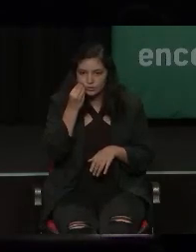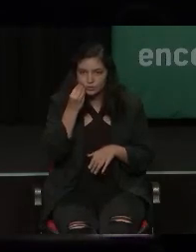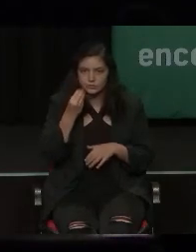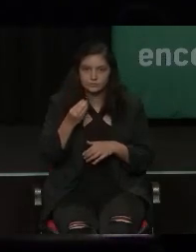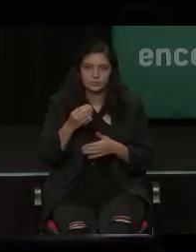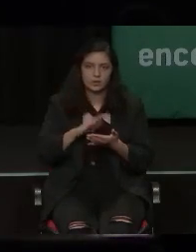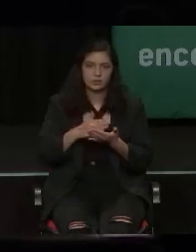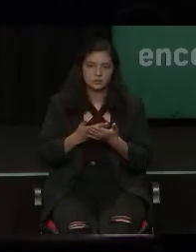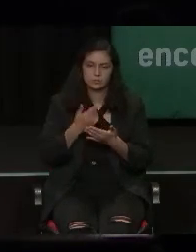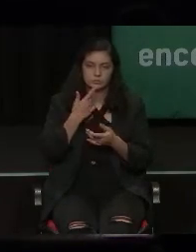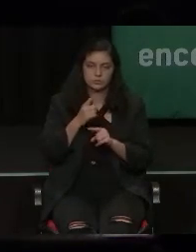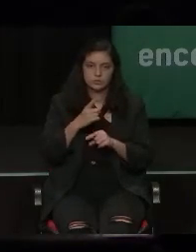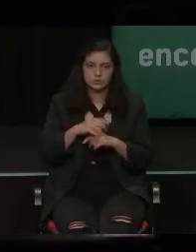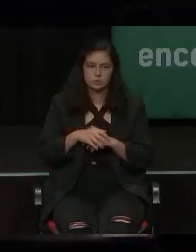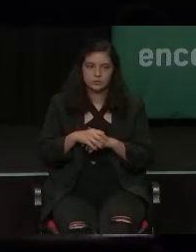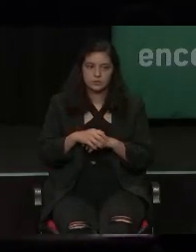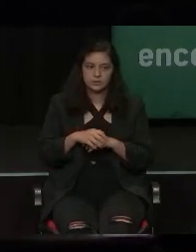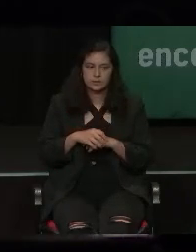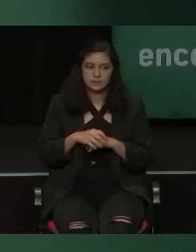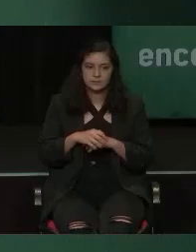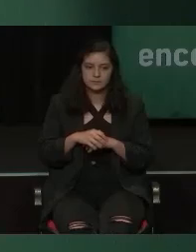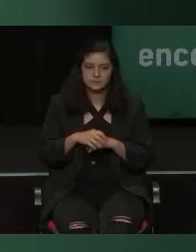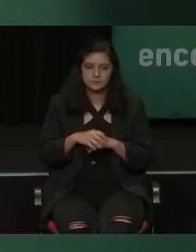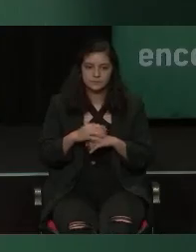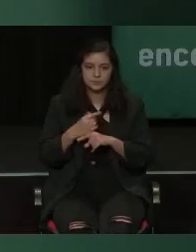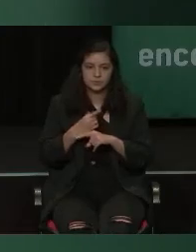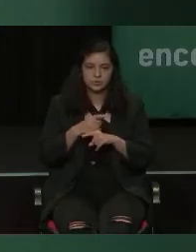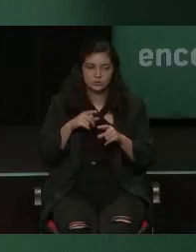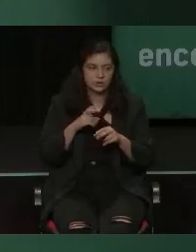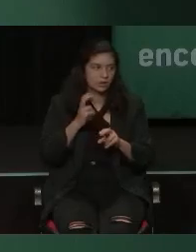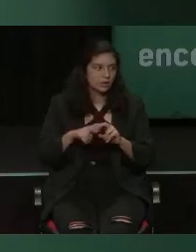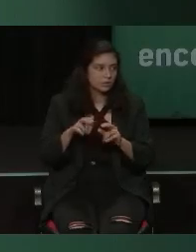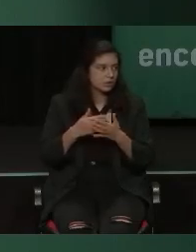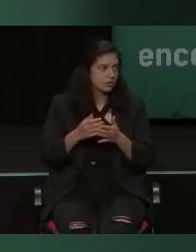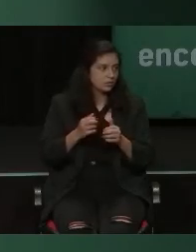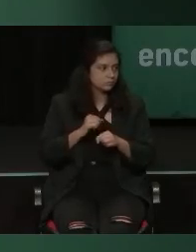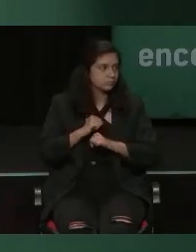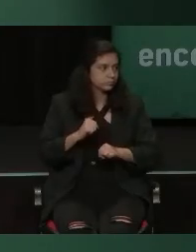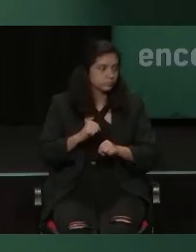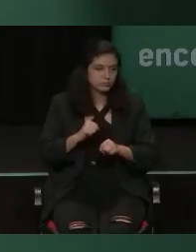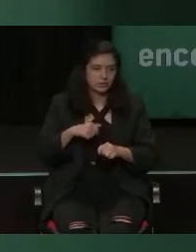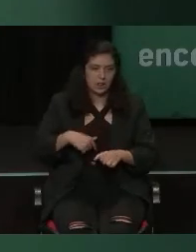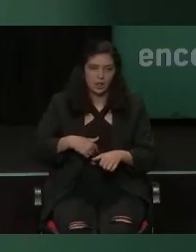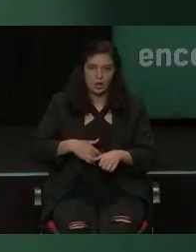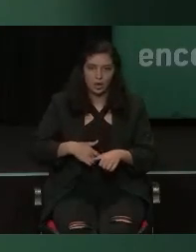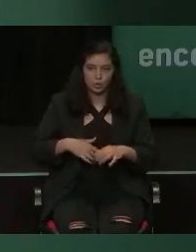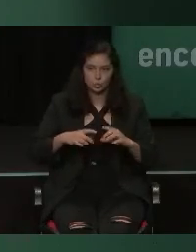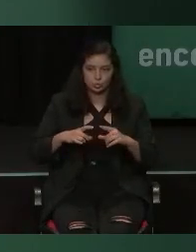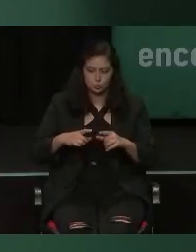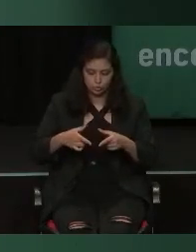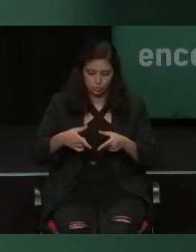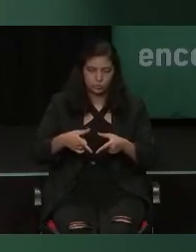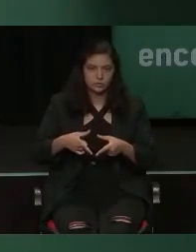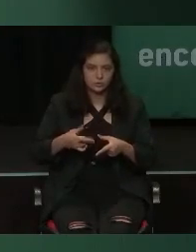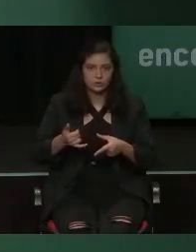electrodes on the pregnant woman's belly. It has to do with the uterine contractions for a